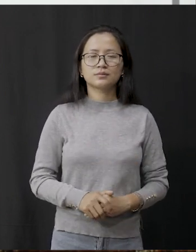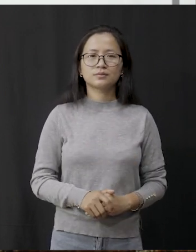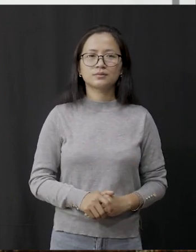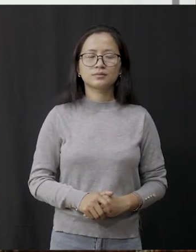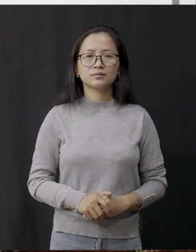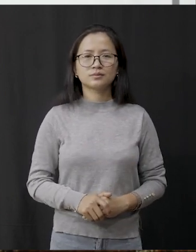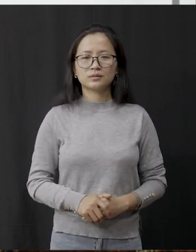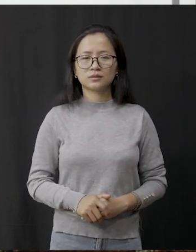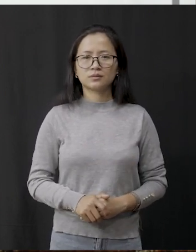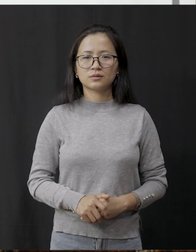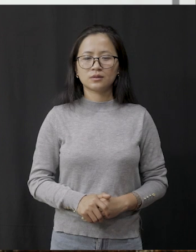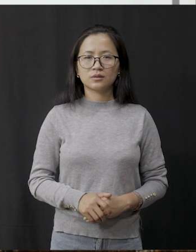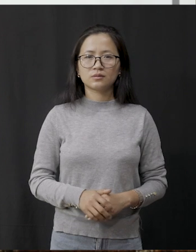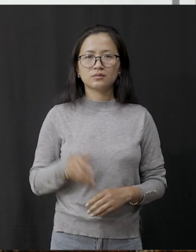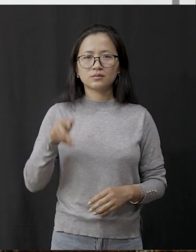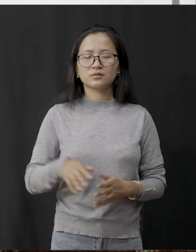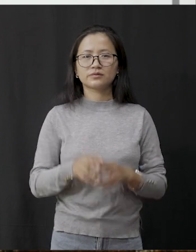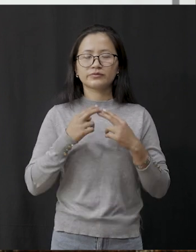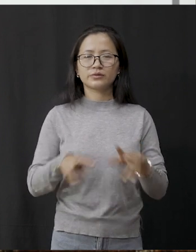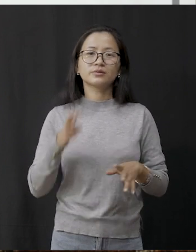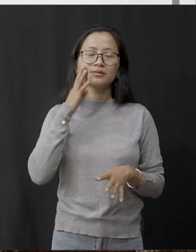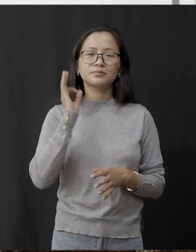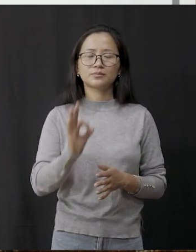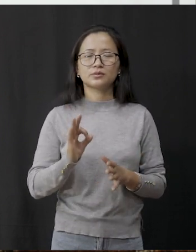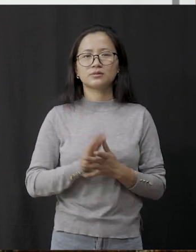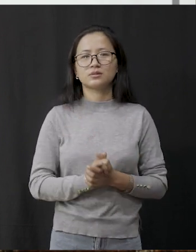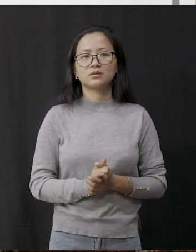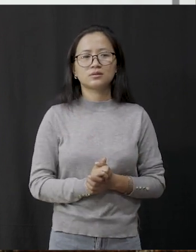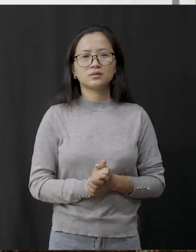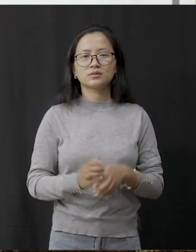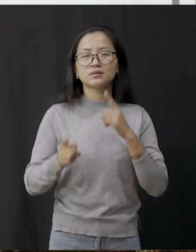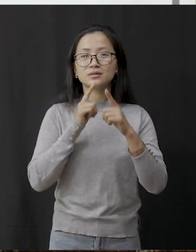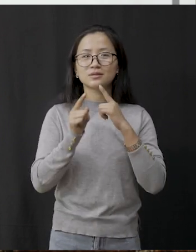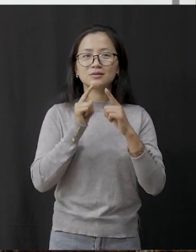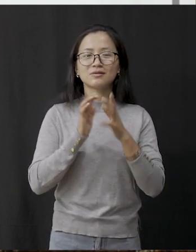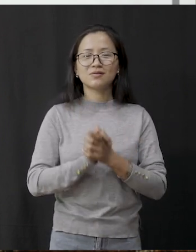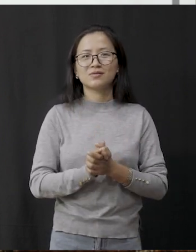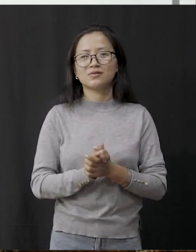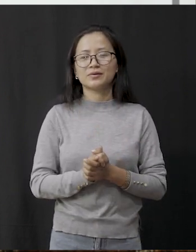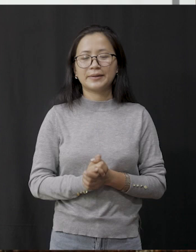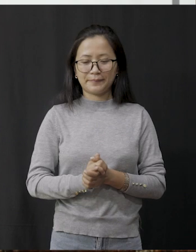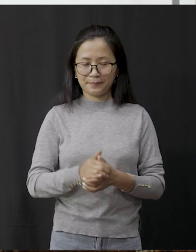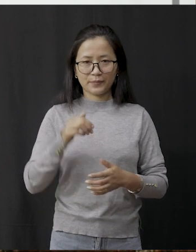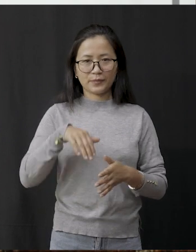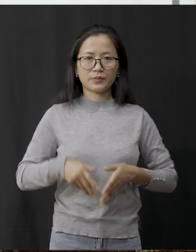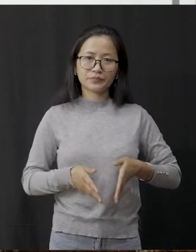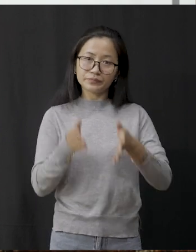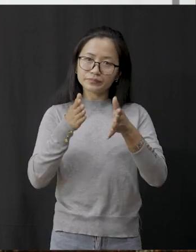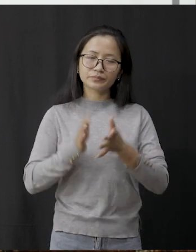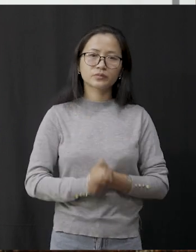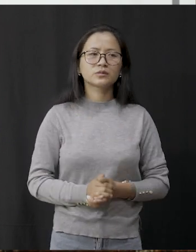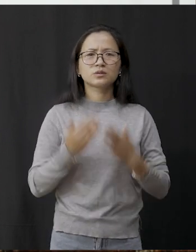Okay. Now it is very important. Leisure time is very important. Suppose, let me explain you in this way. Suppose